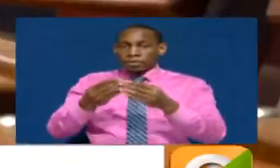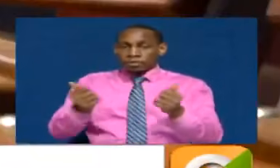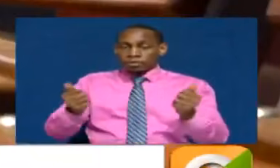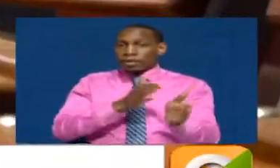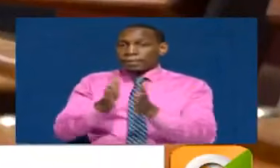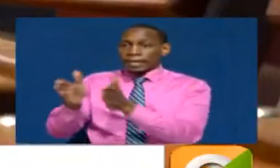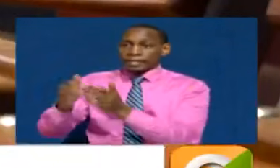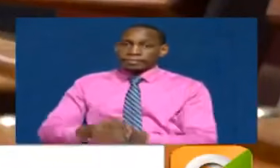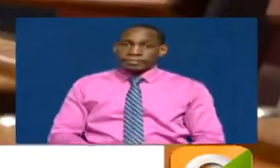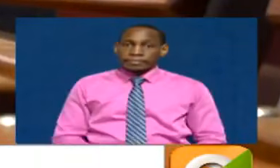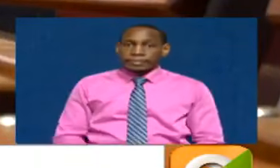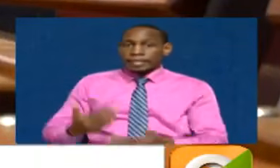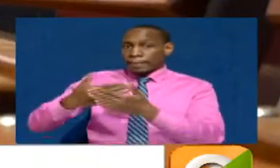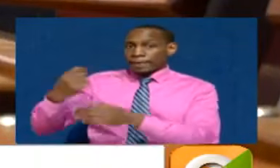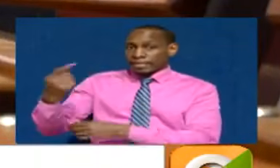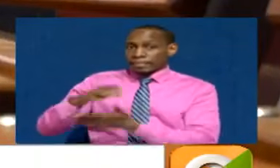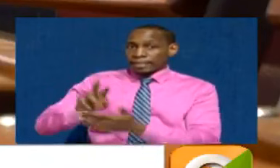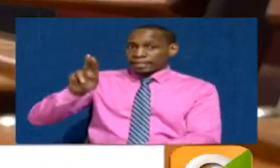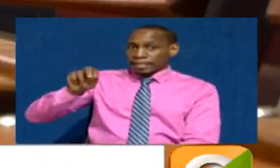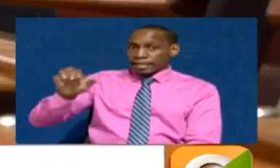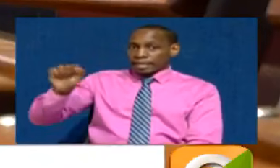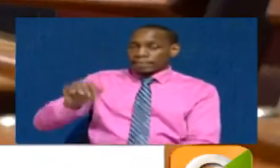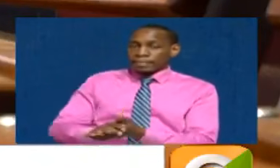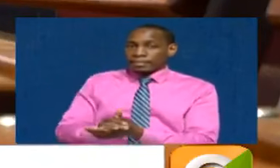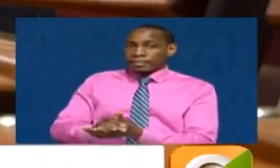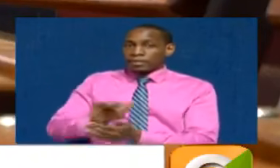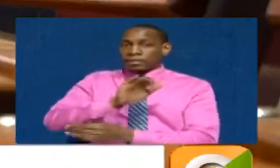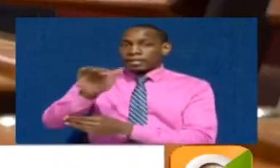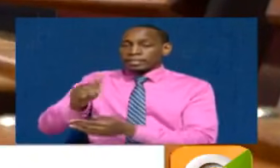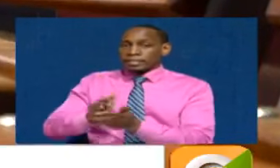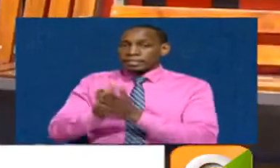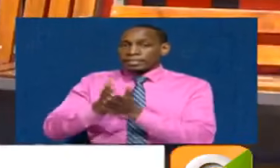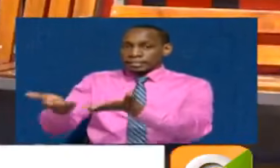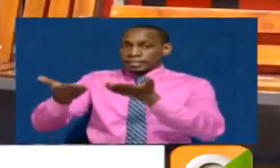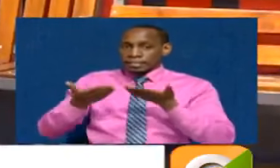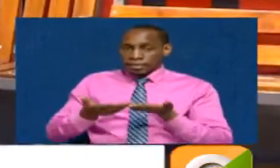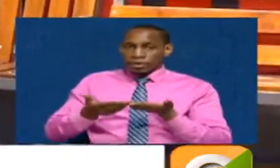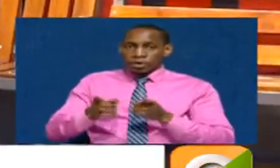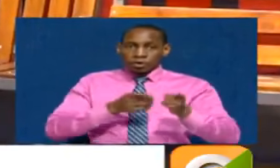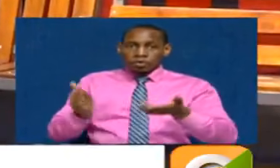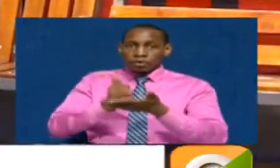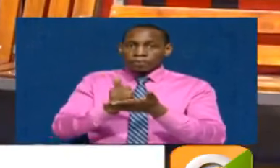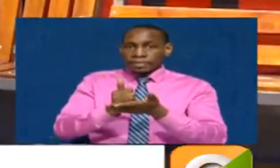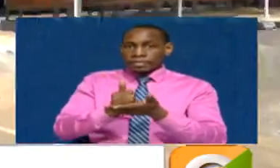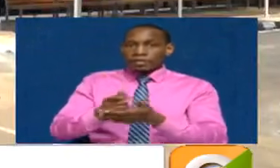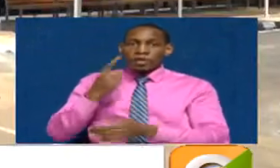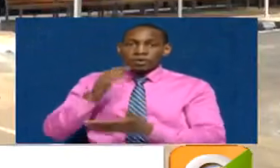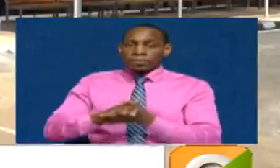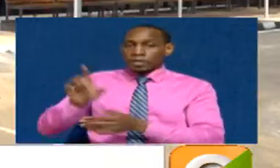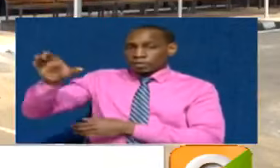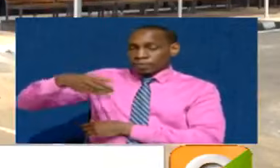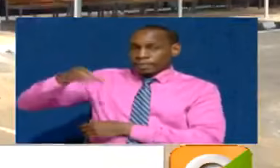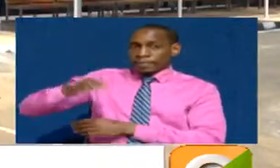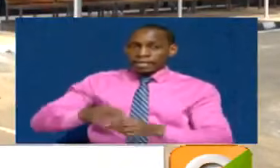plan. Last month, NMS asked for submissions of interest in running office spaces, shops, supermarket